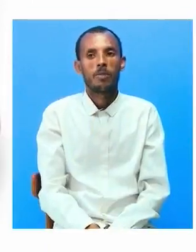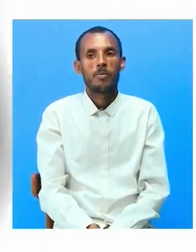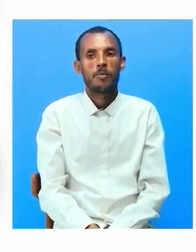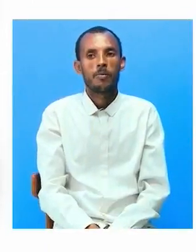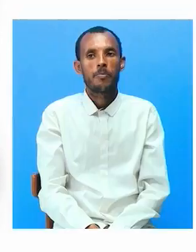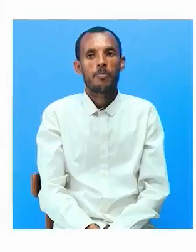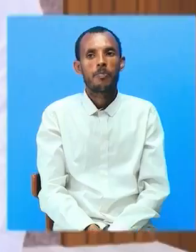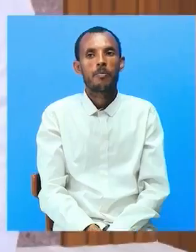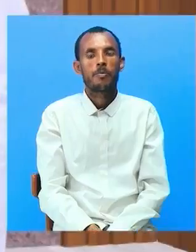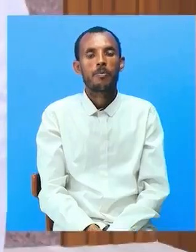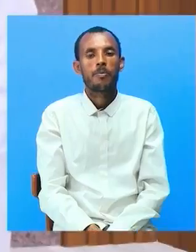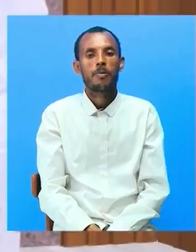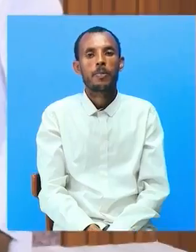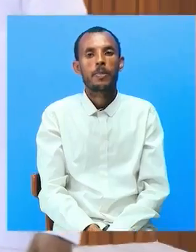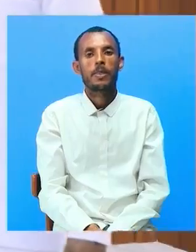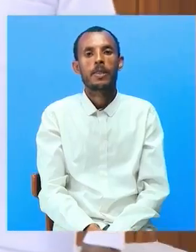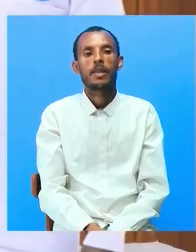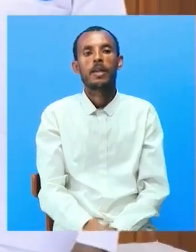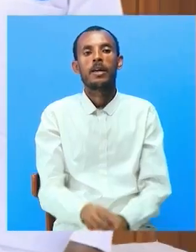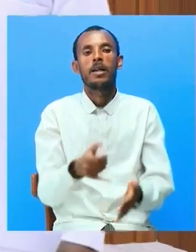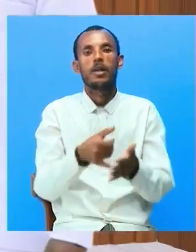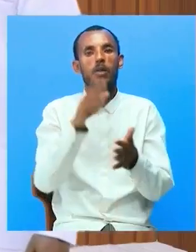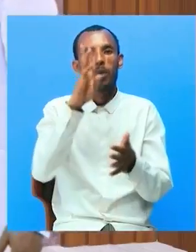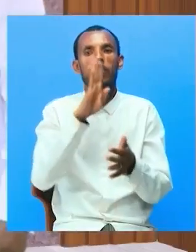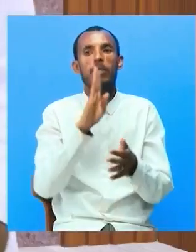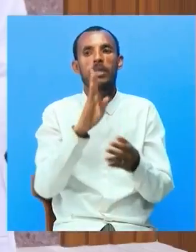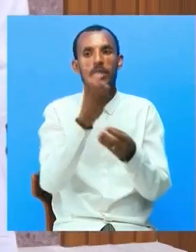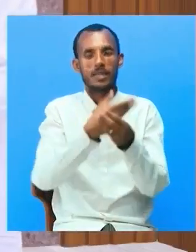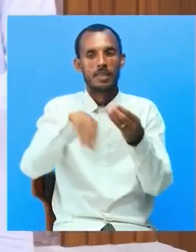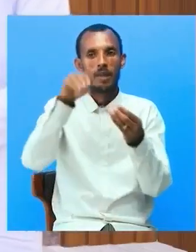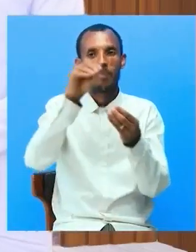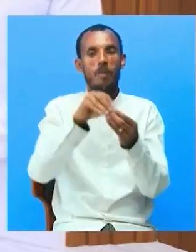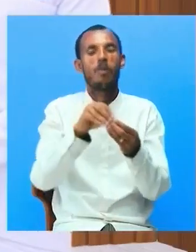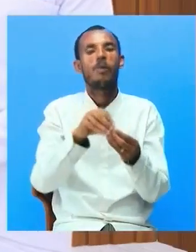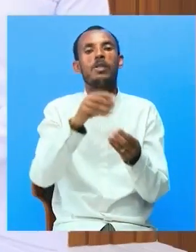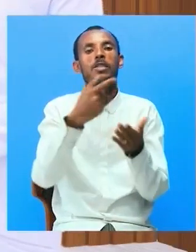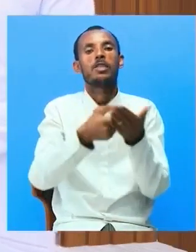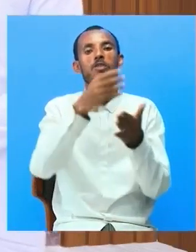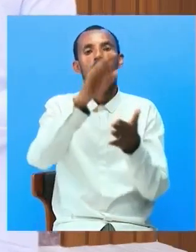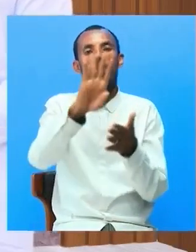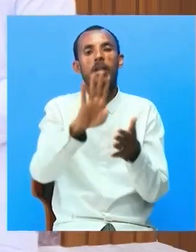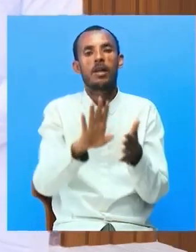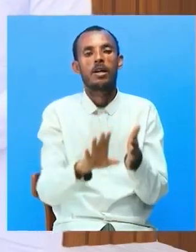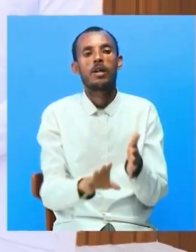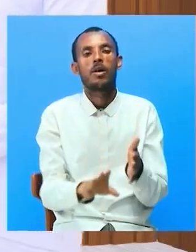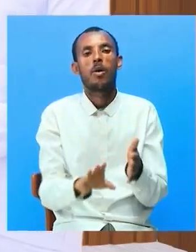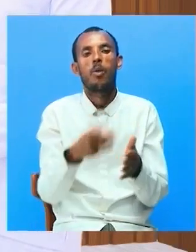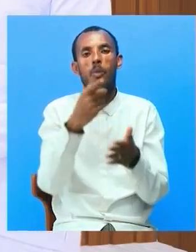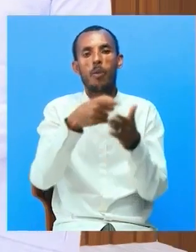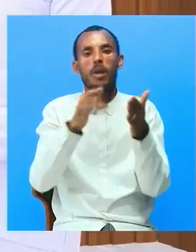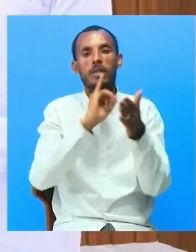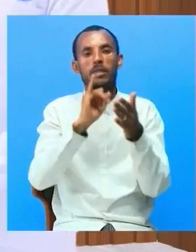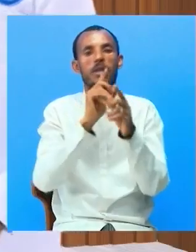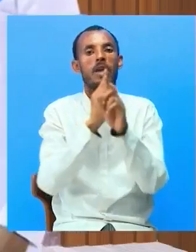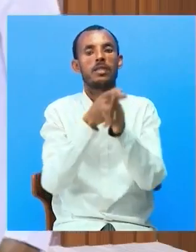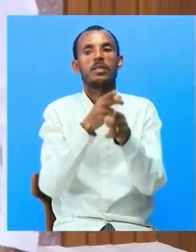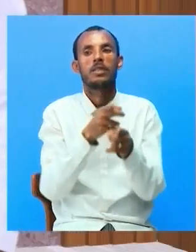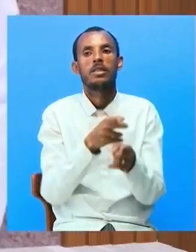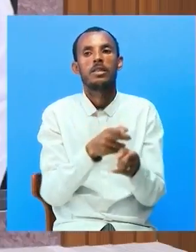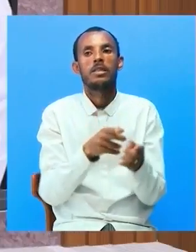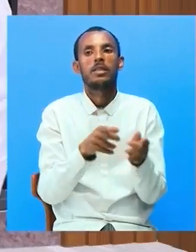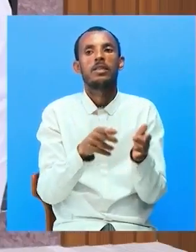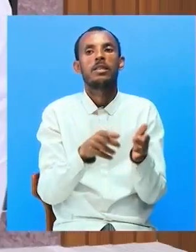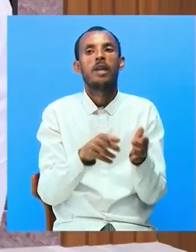-4. So this will be the sum form of this product. So what will be the answer? Now let's